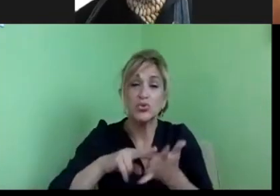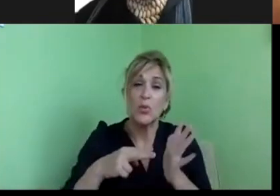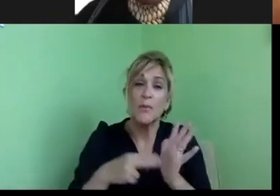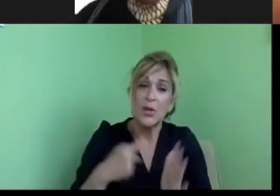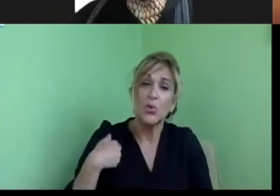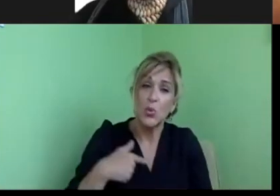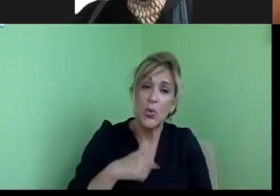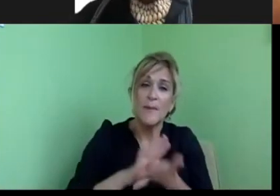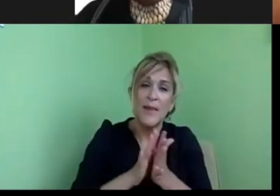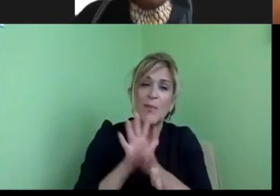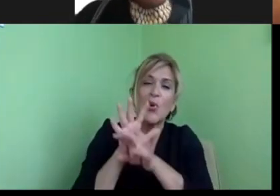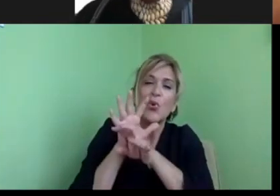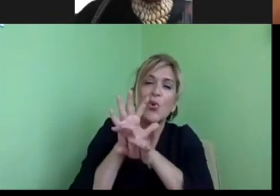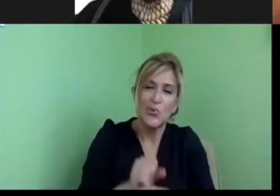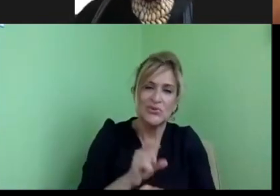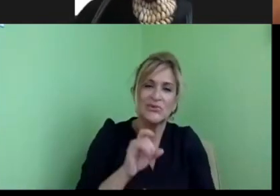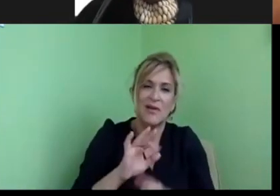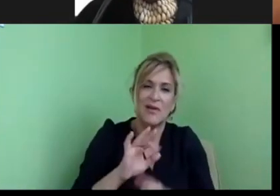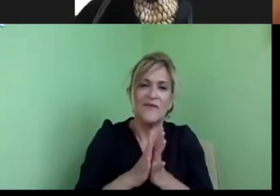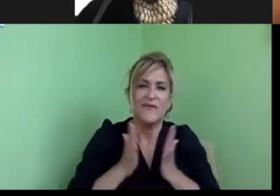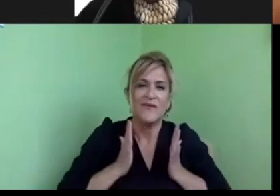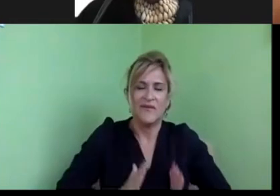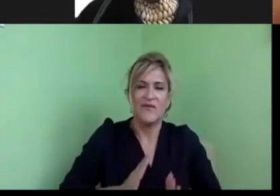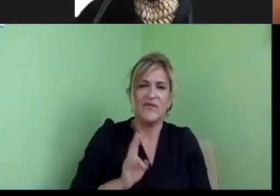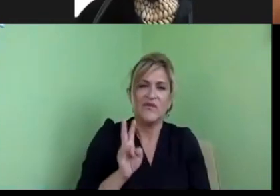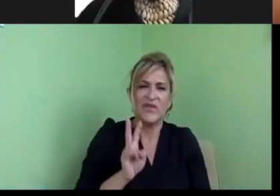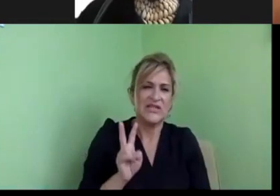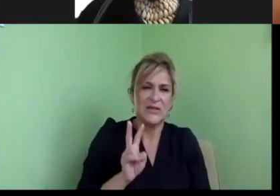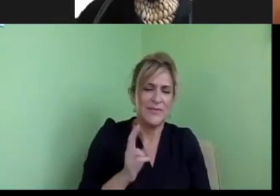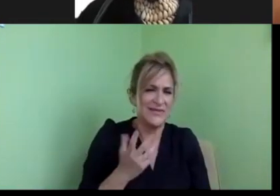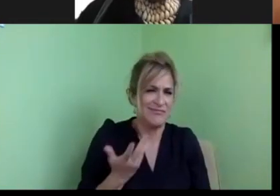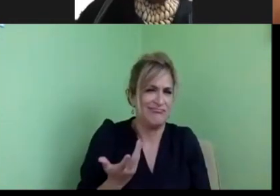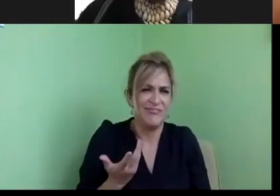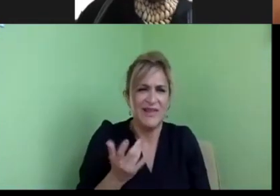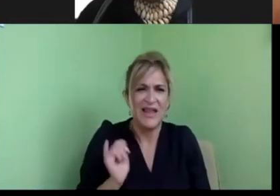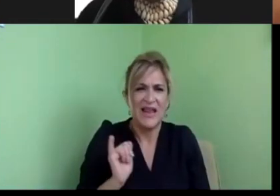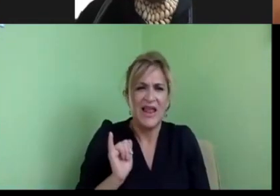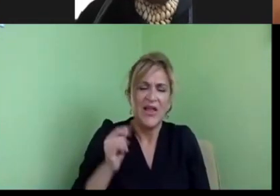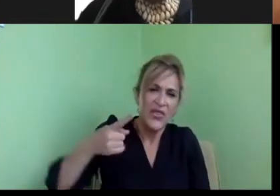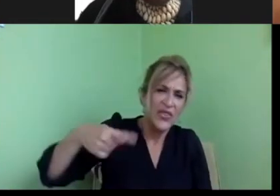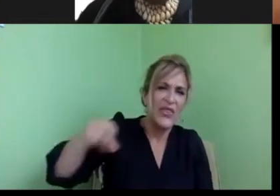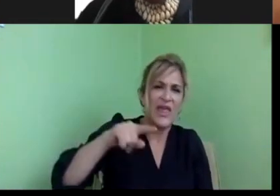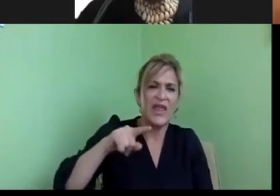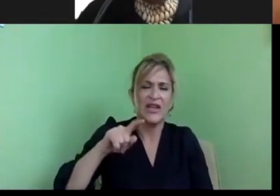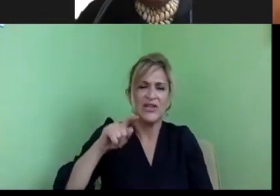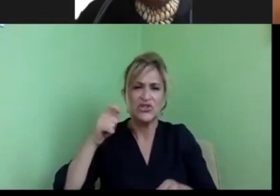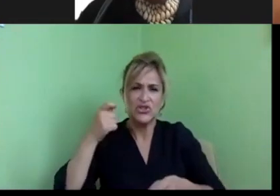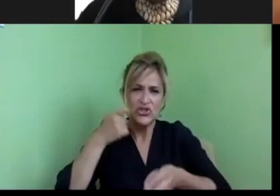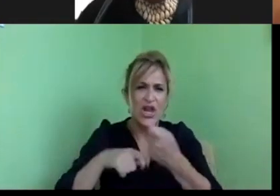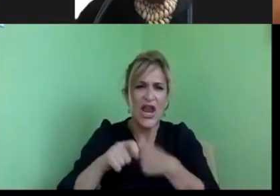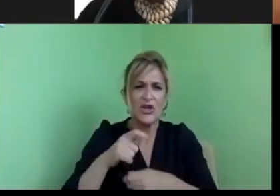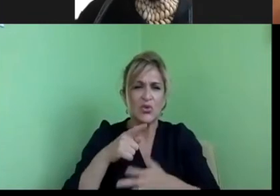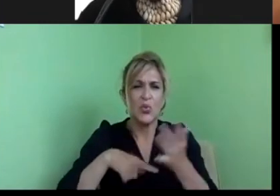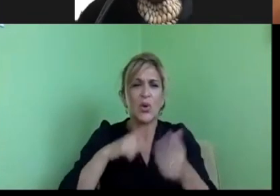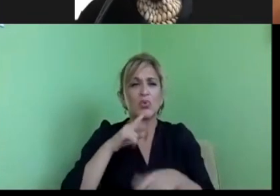conditioned as victims like we couldn't you know like they changed whatever normal was for us